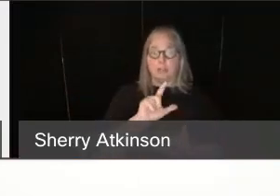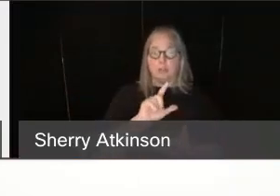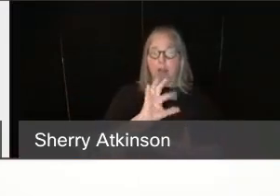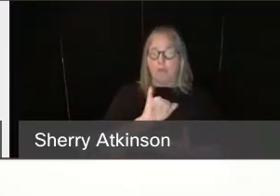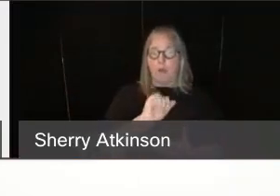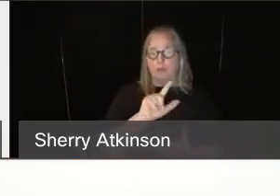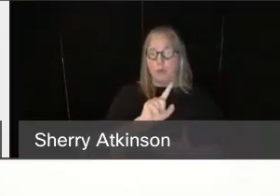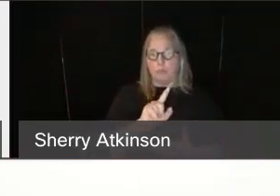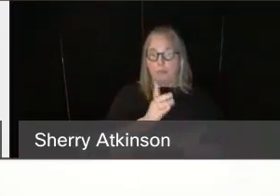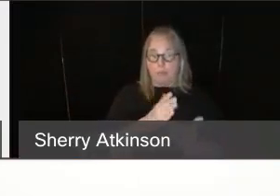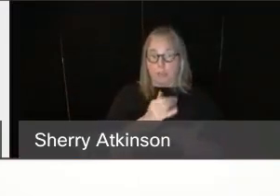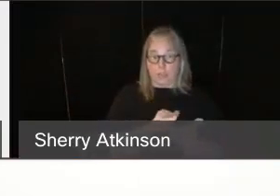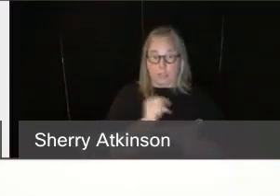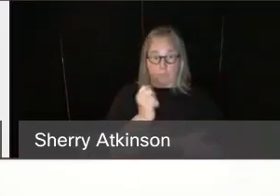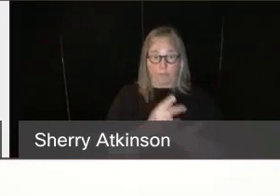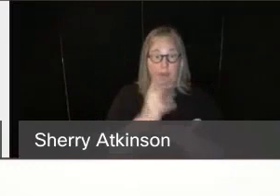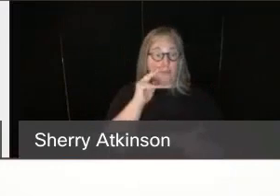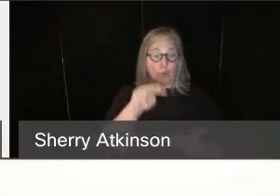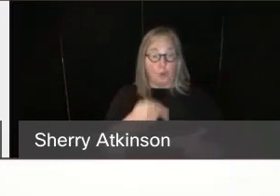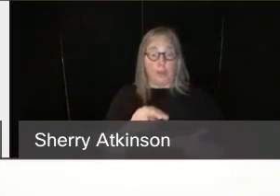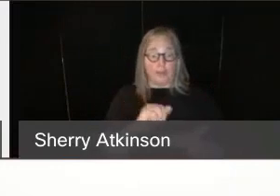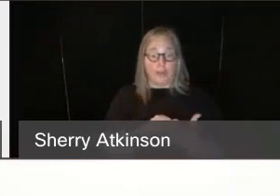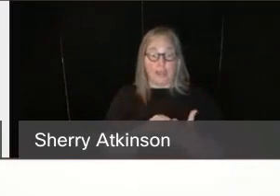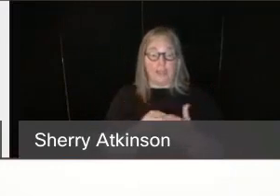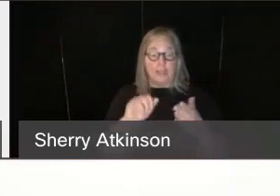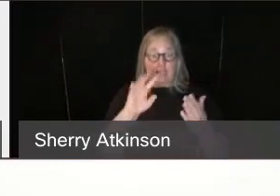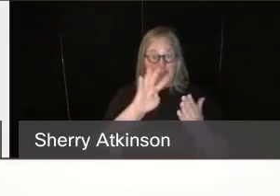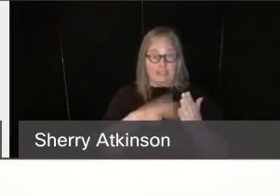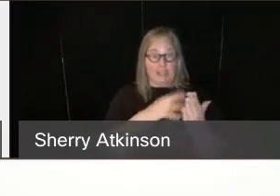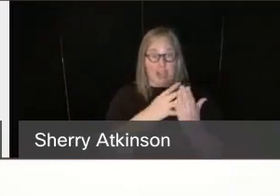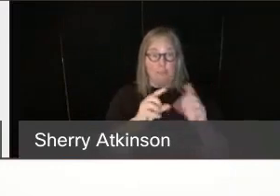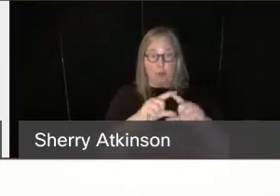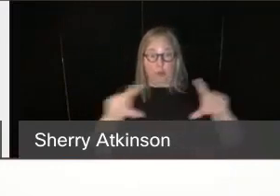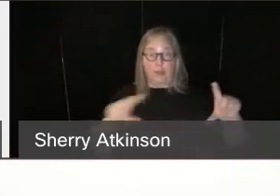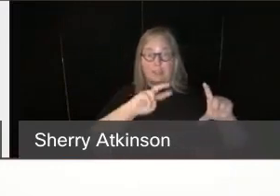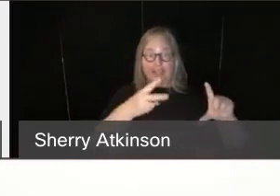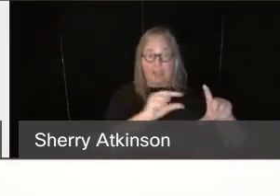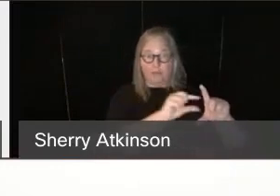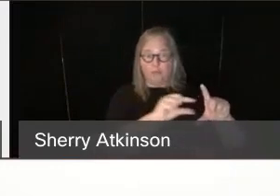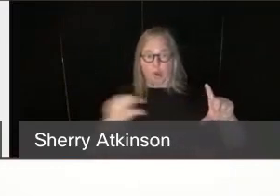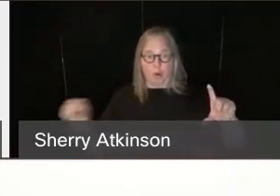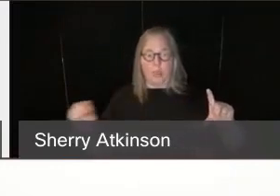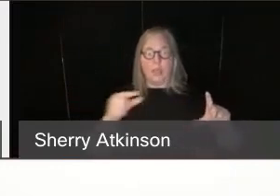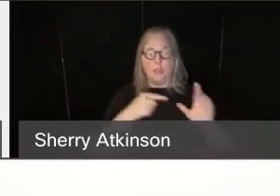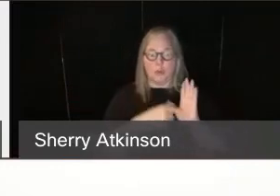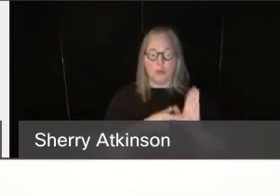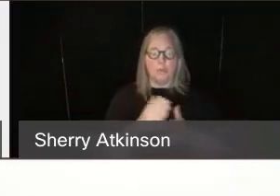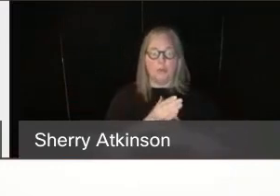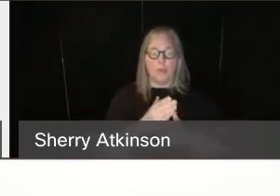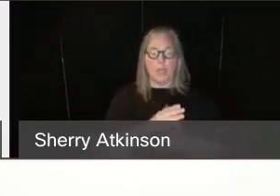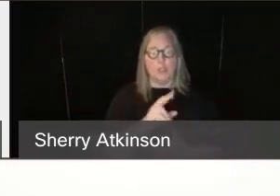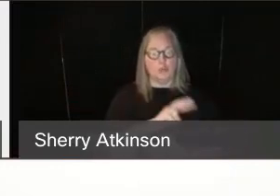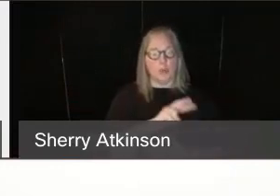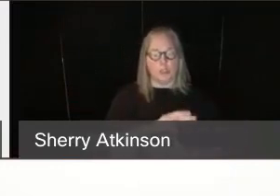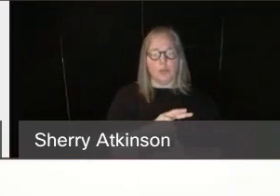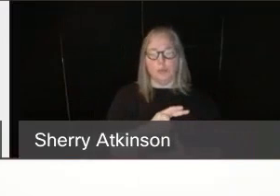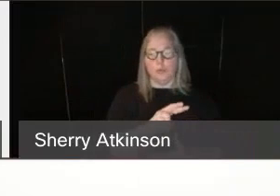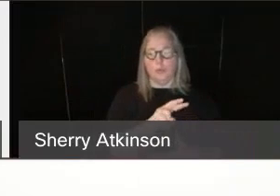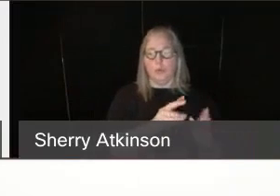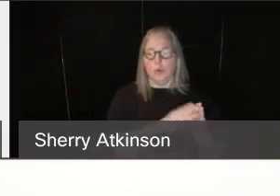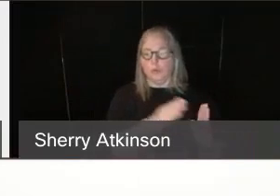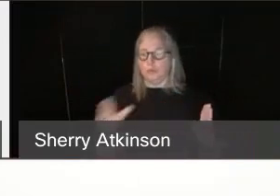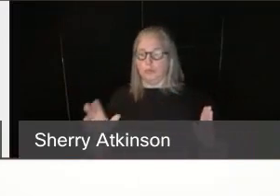look at the table, the second row, it shows you that between 22 and 30, the county